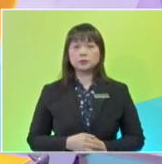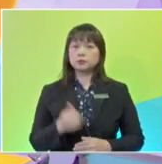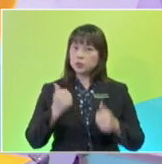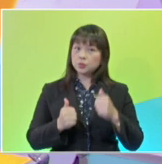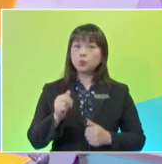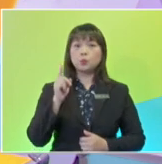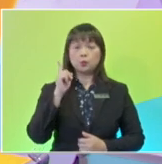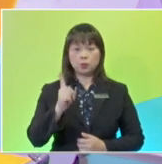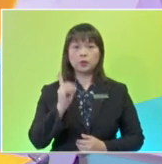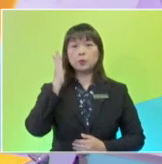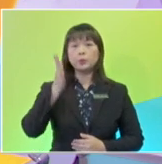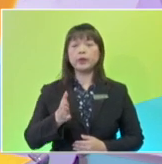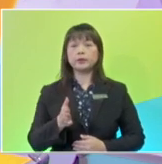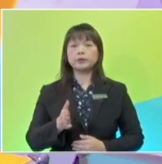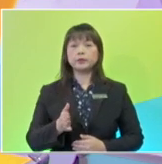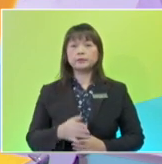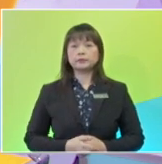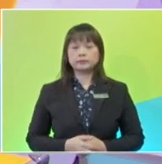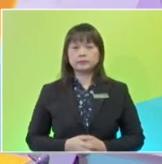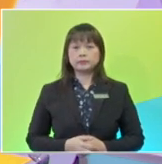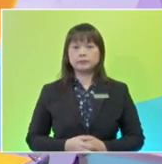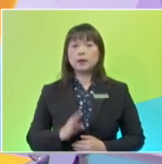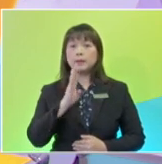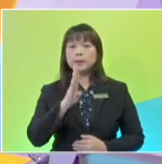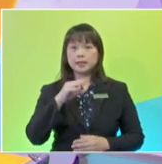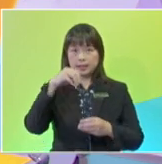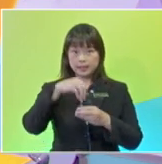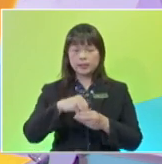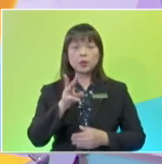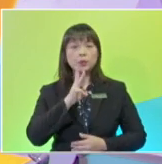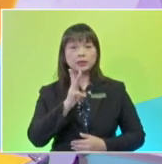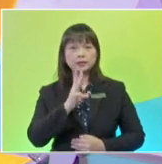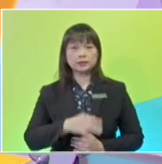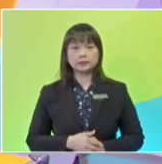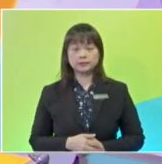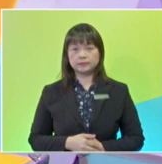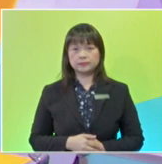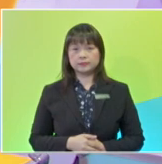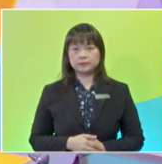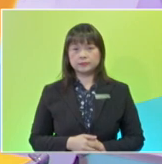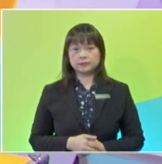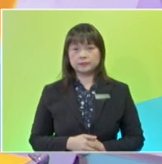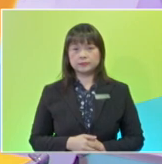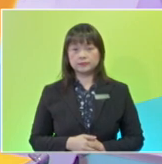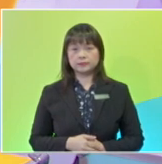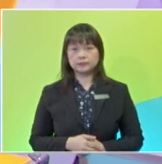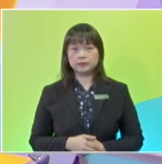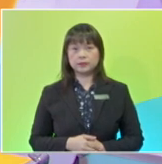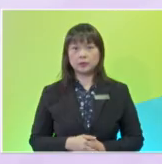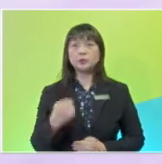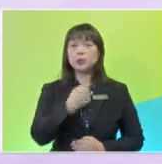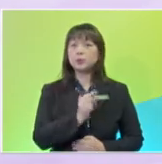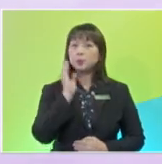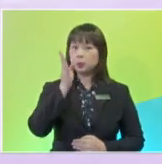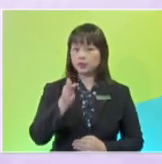water inside. Okay. Okay. So we're going to be seeing it's going to be dissolving or not. Yes.